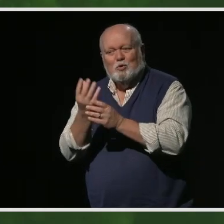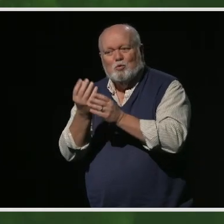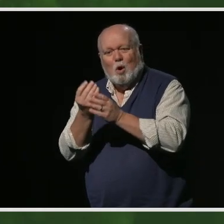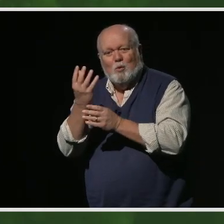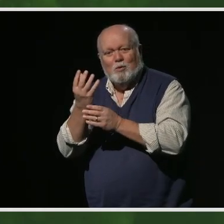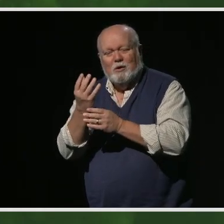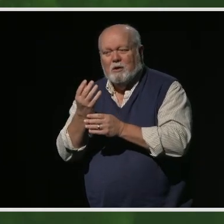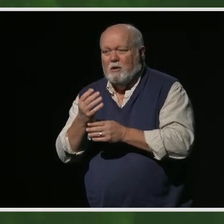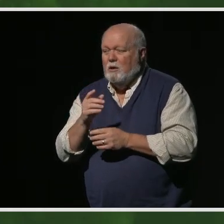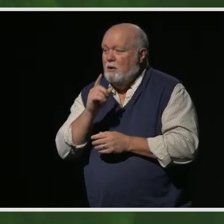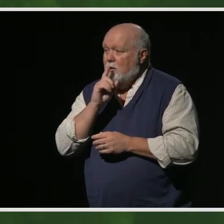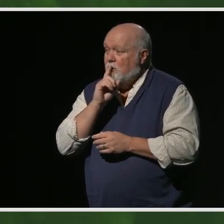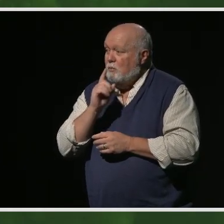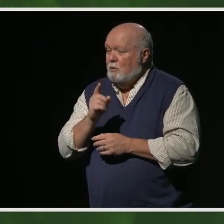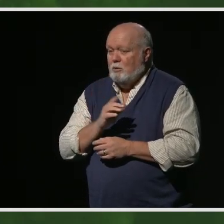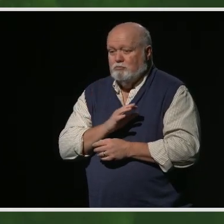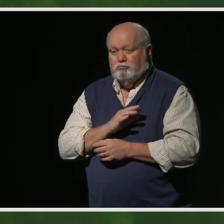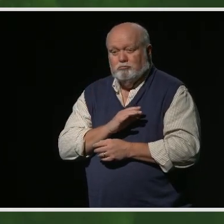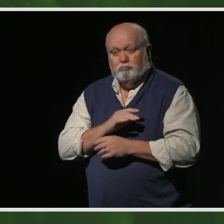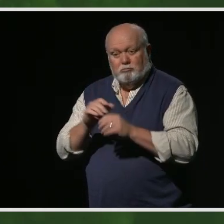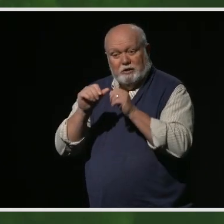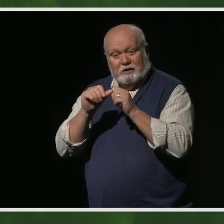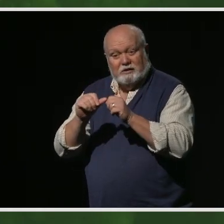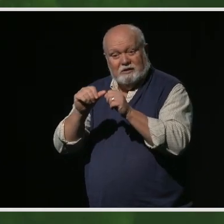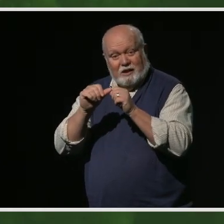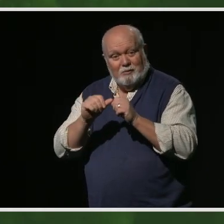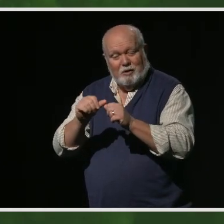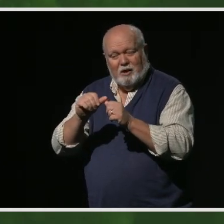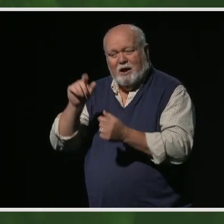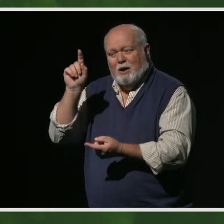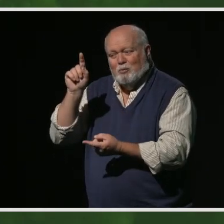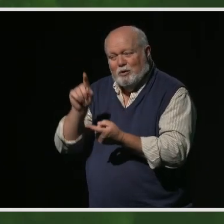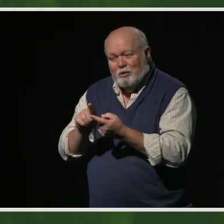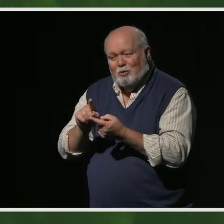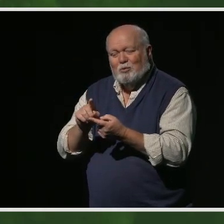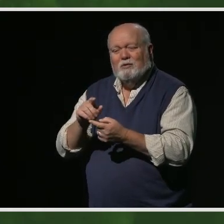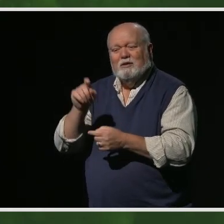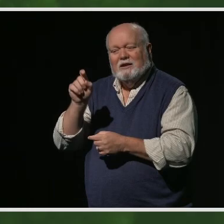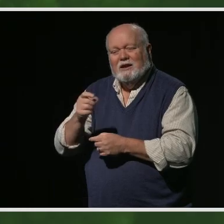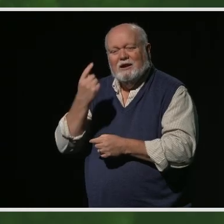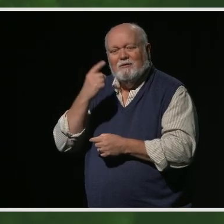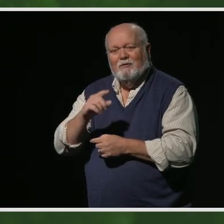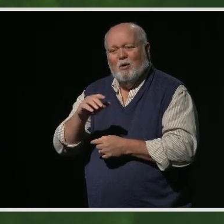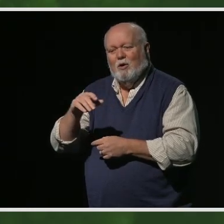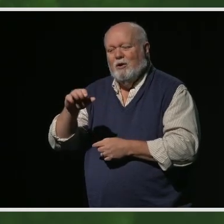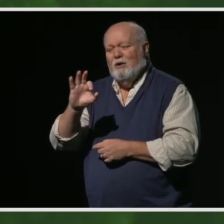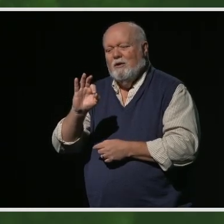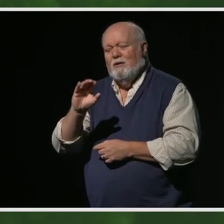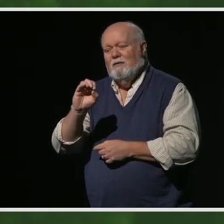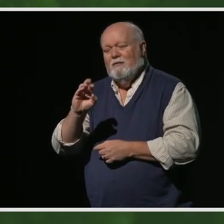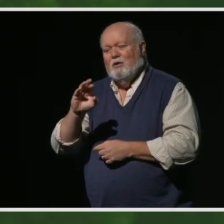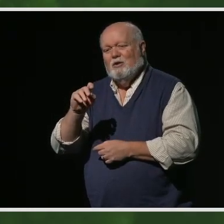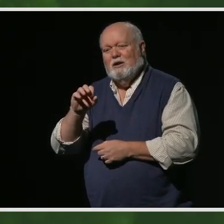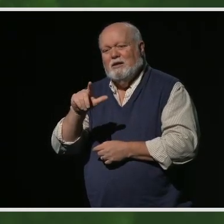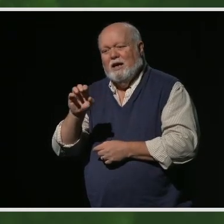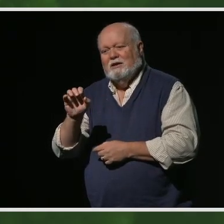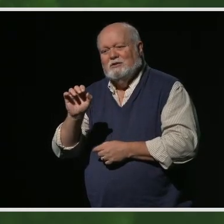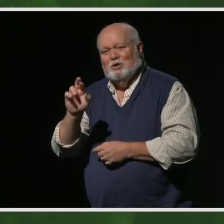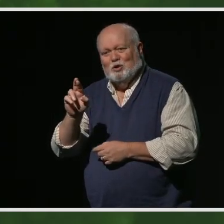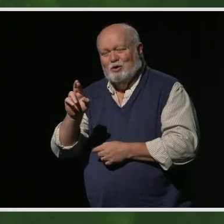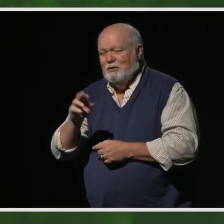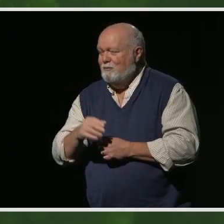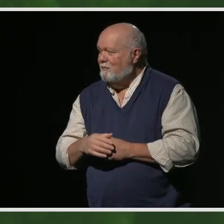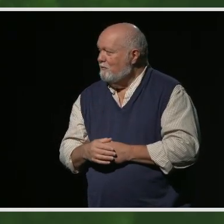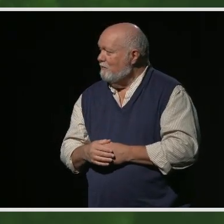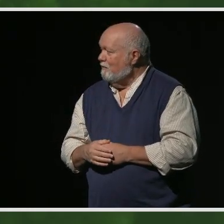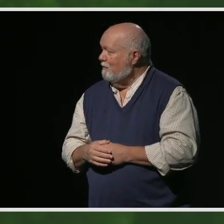for crop rotation, and they reduce the need for fertilizers. Reason why countries like Canada have invested